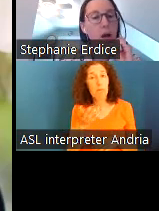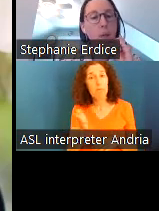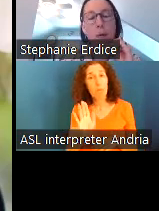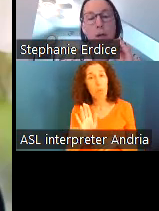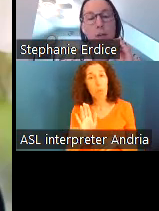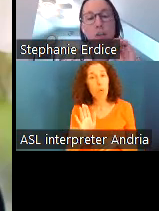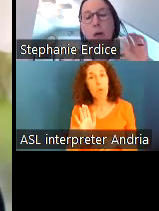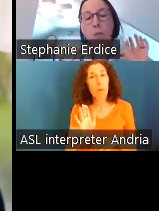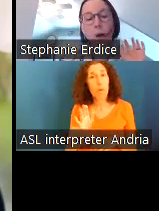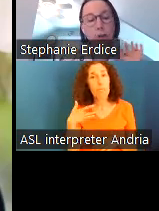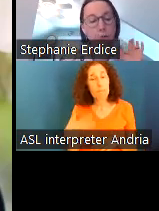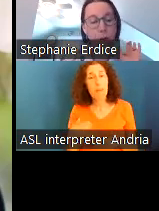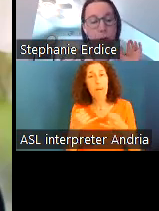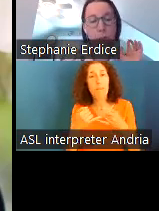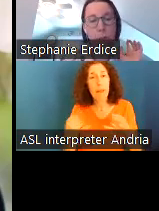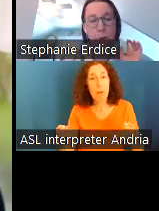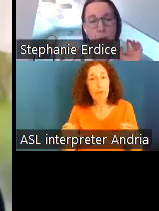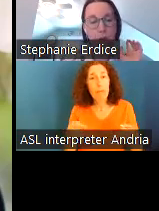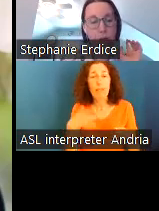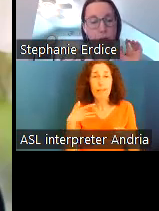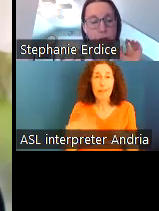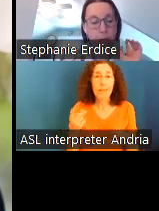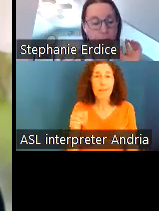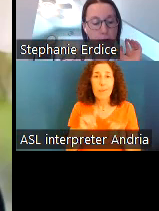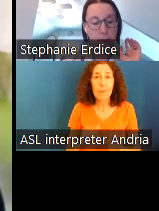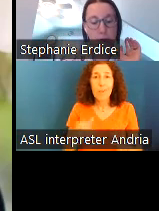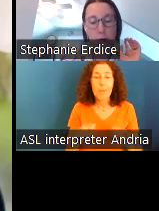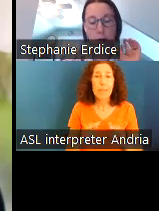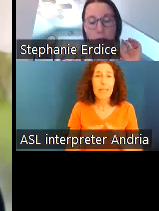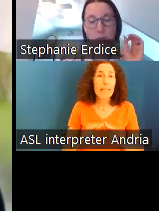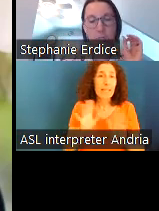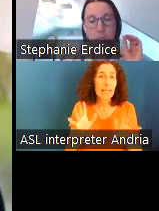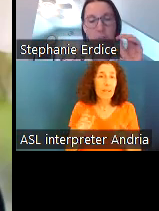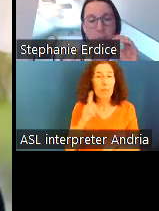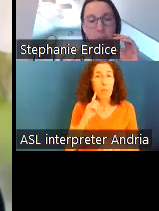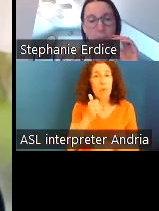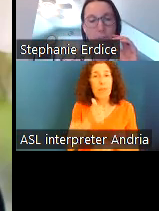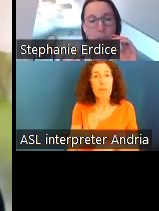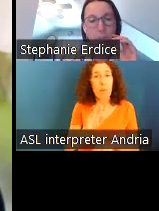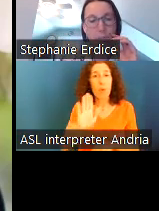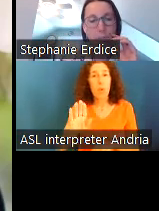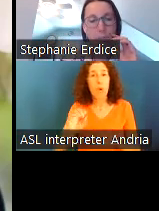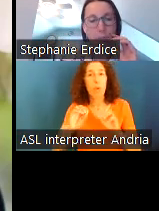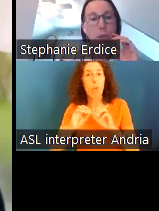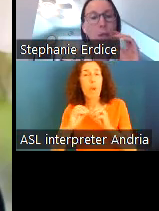requirement, but put in the chat what you think we build boundaries around.